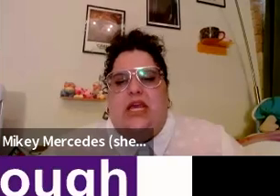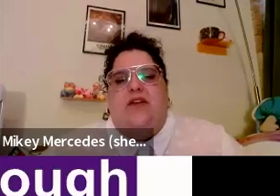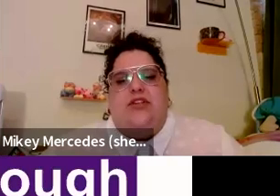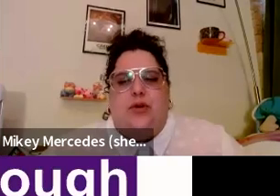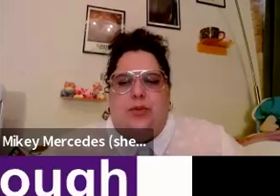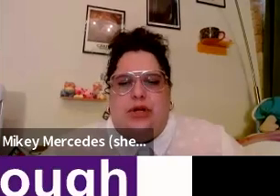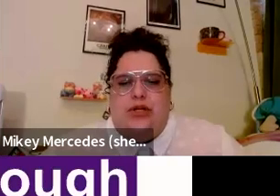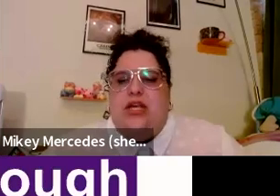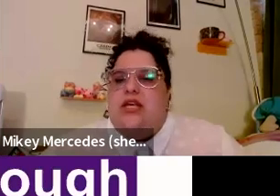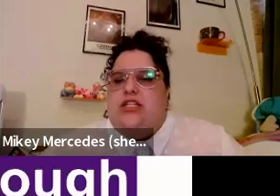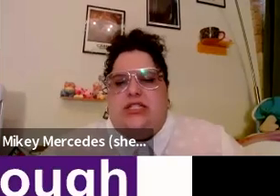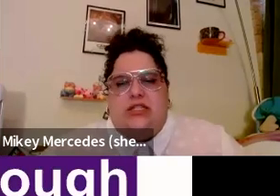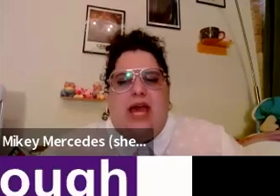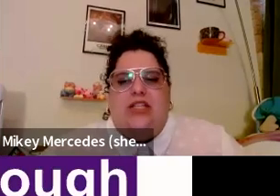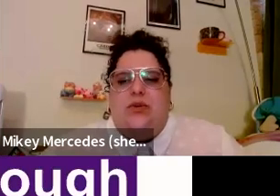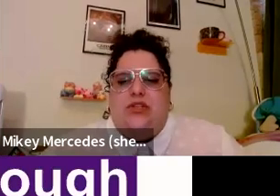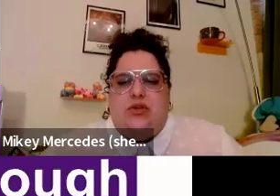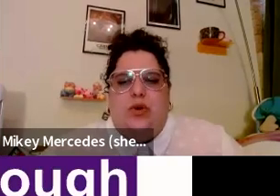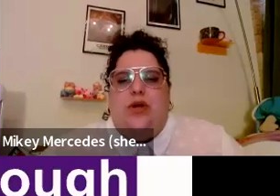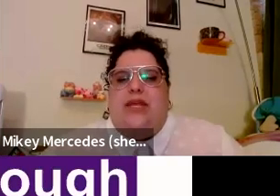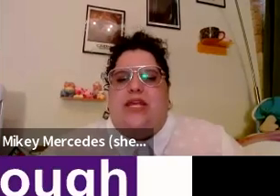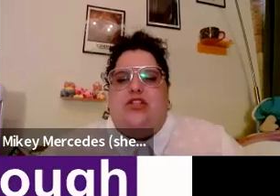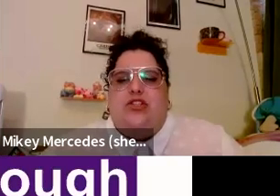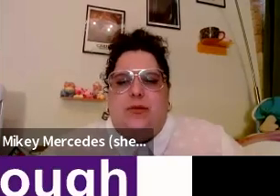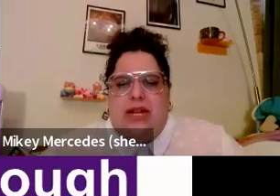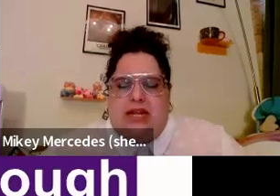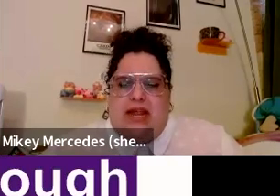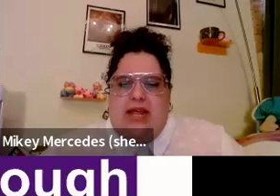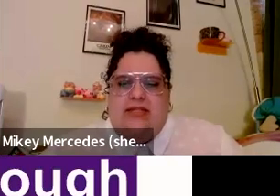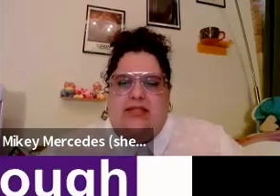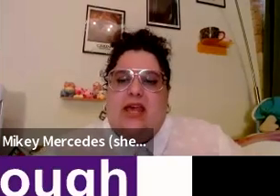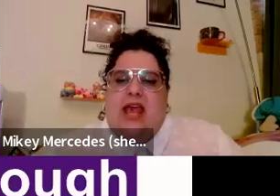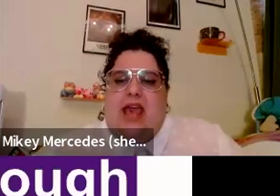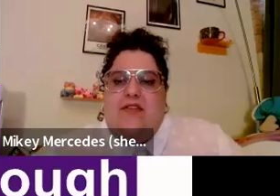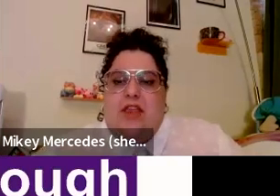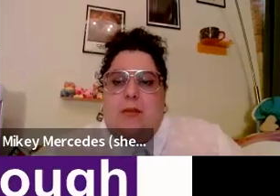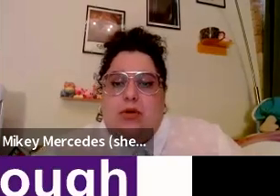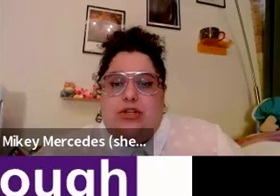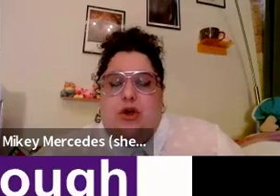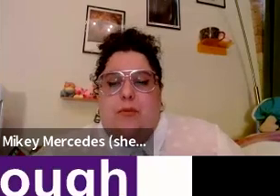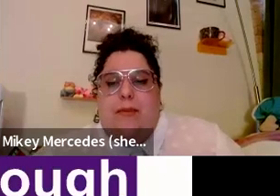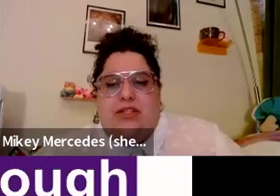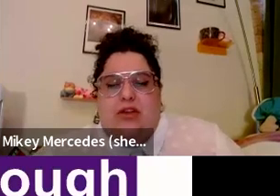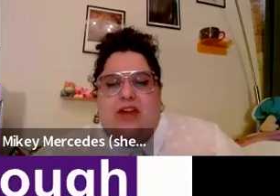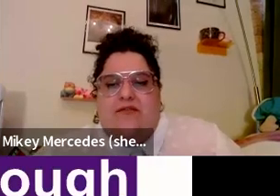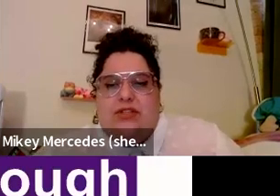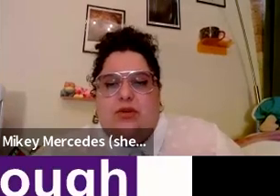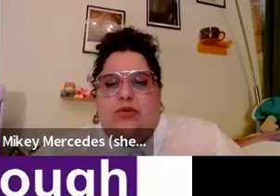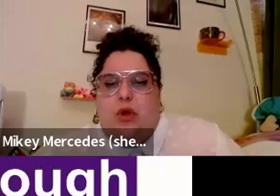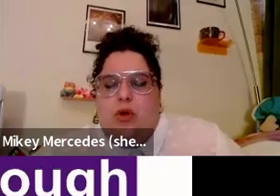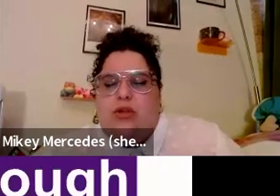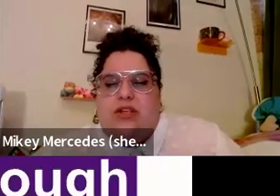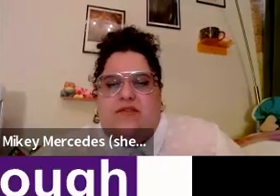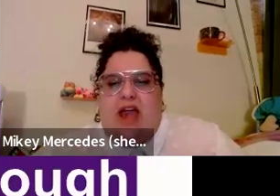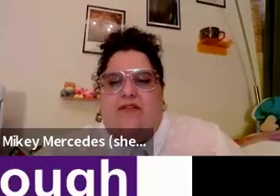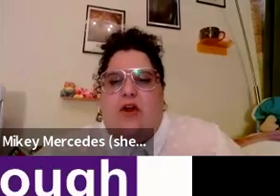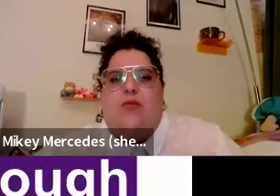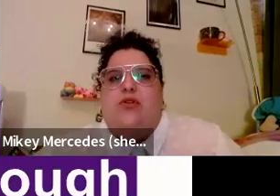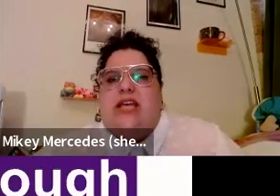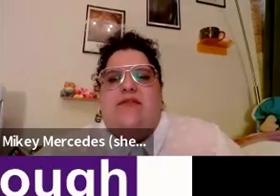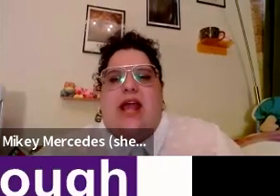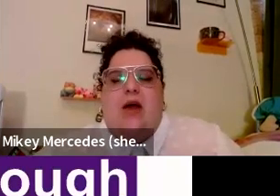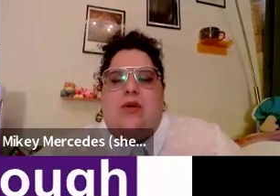persisted again. The employee gave me an unpleasant look. I snapped and told her to come back because I was becoming a